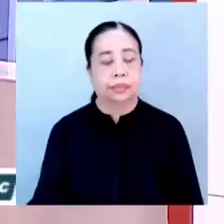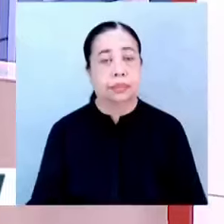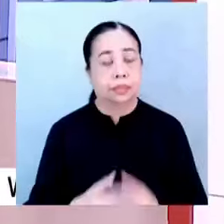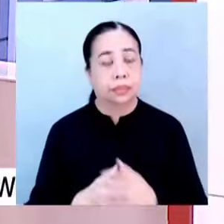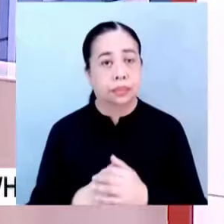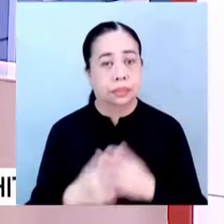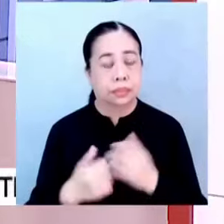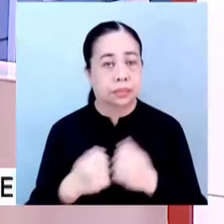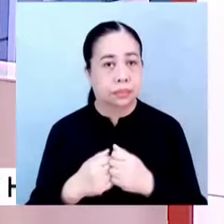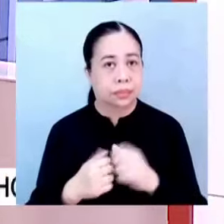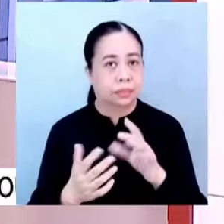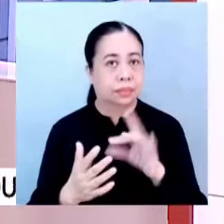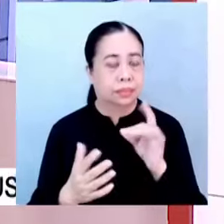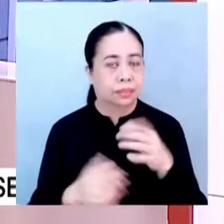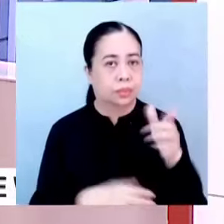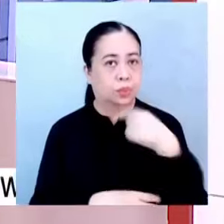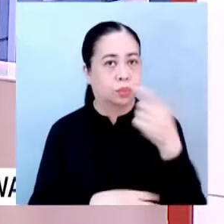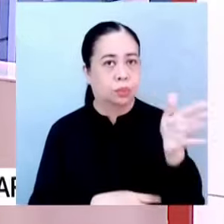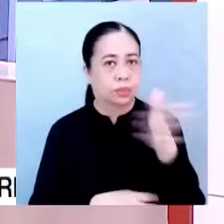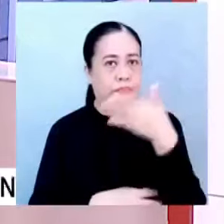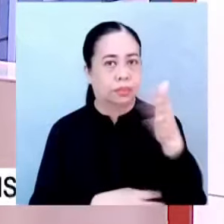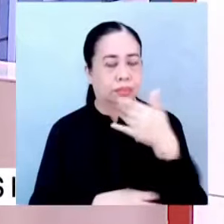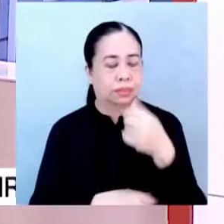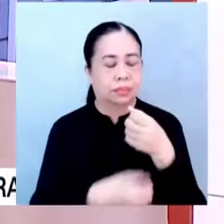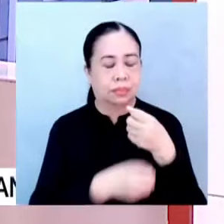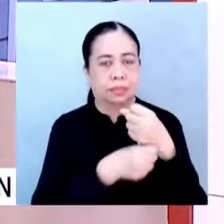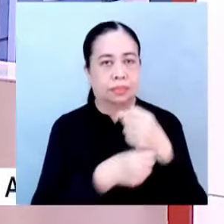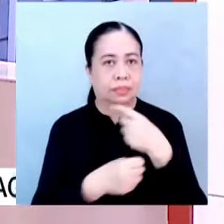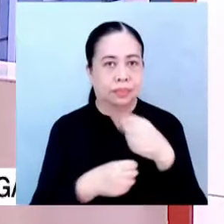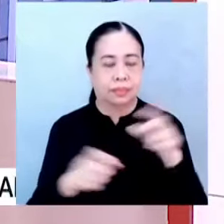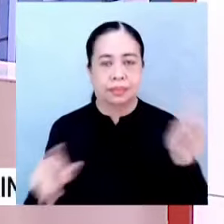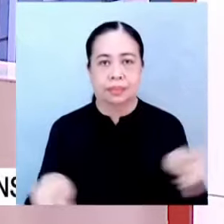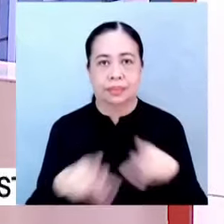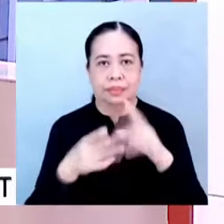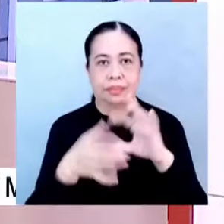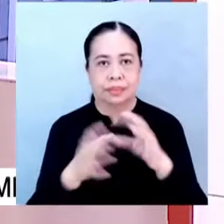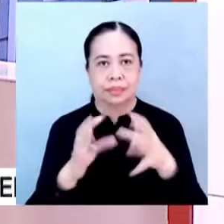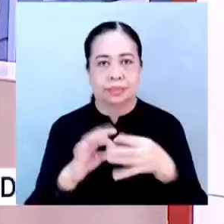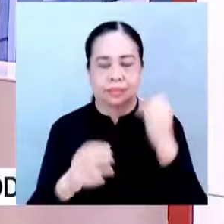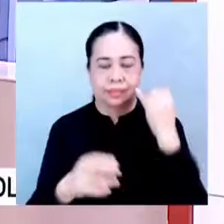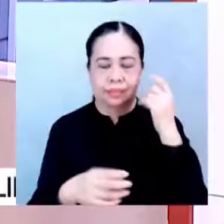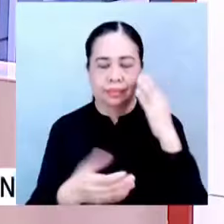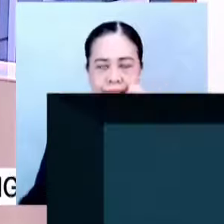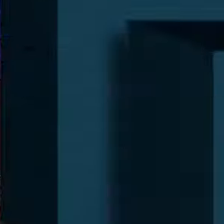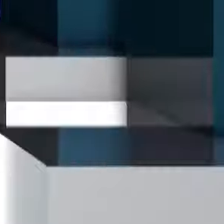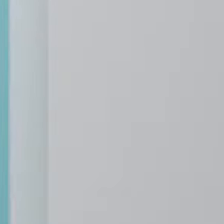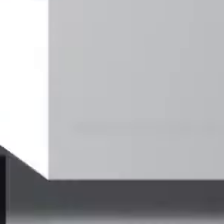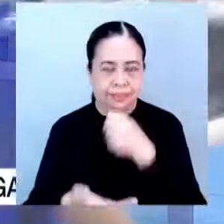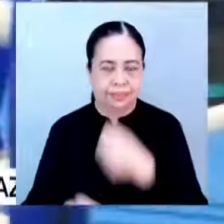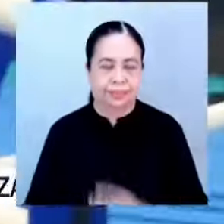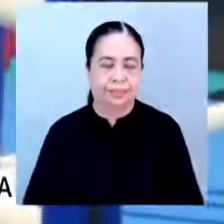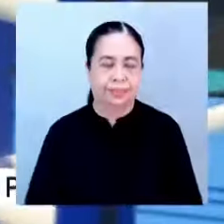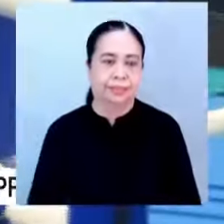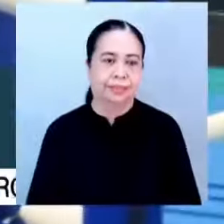as the country's flag bearers for the upcoming Paris Olympics, Jack Batallones reports.